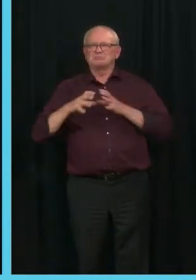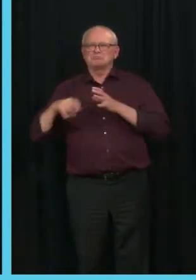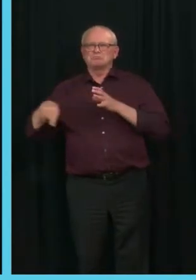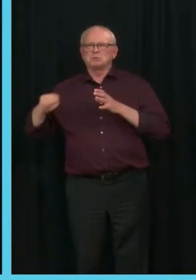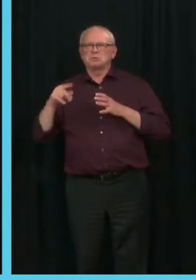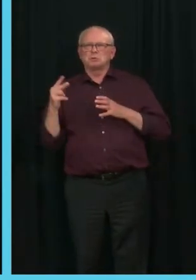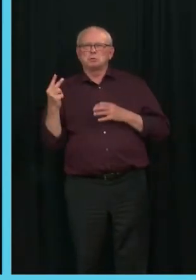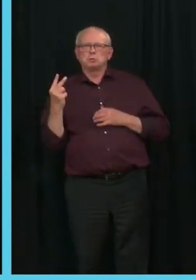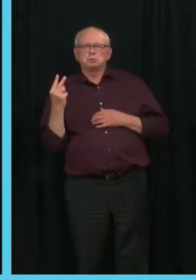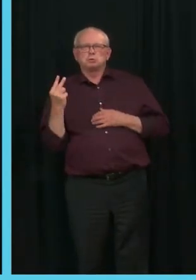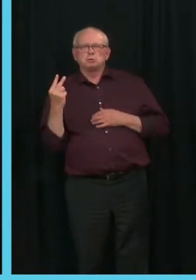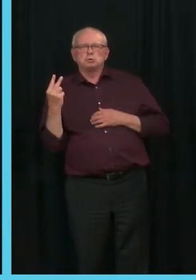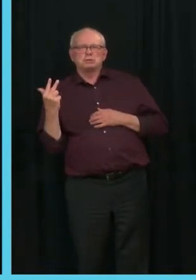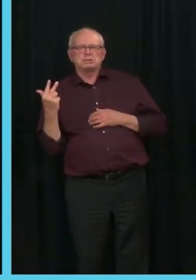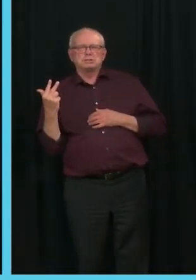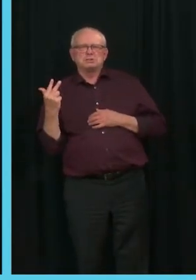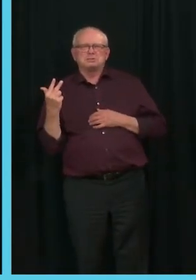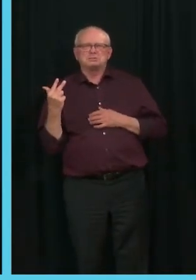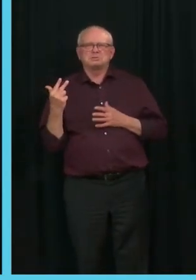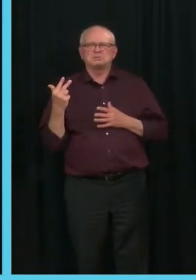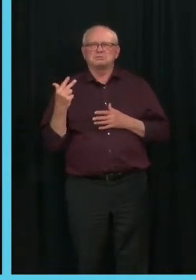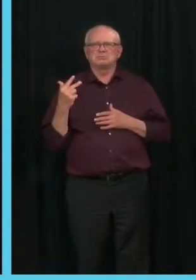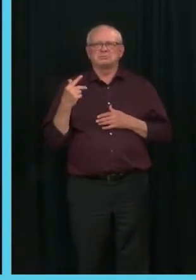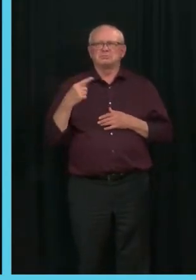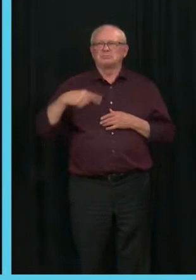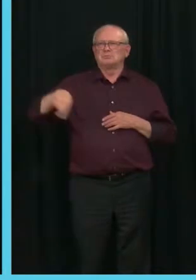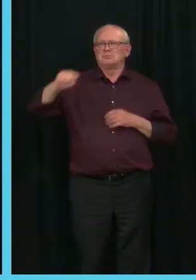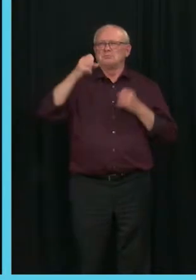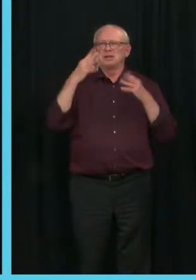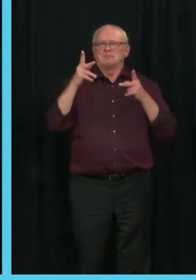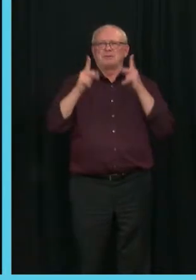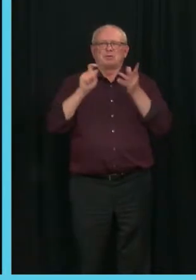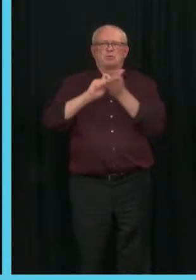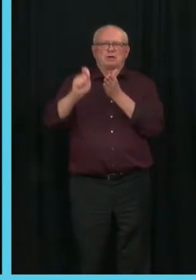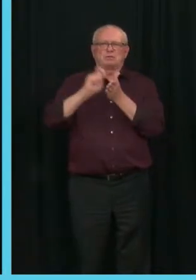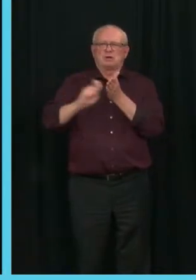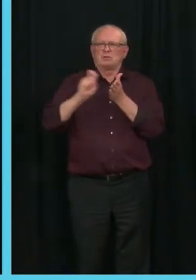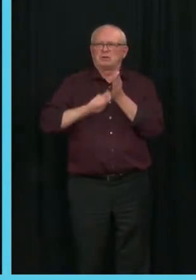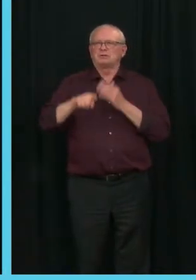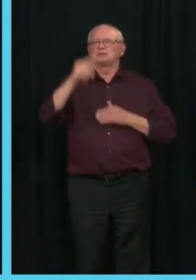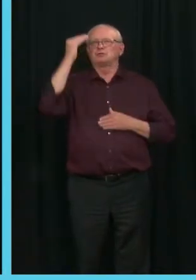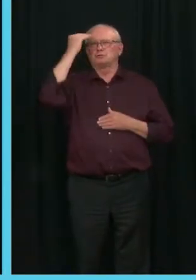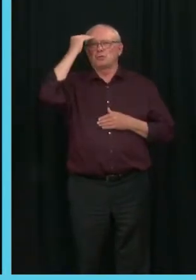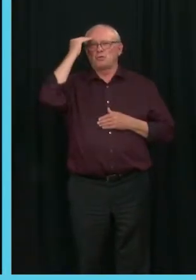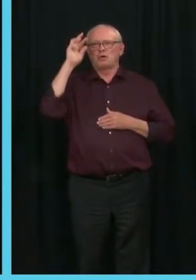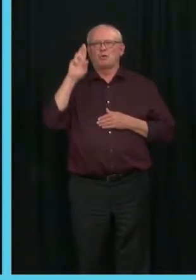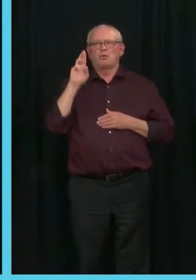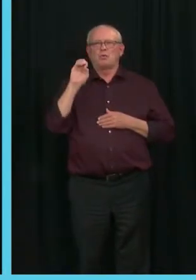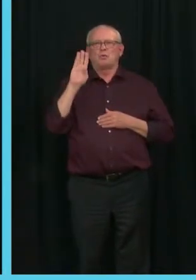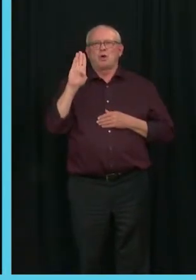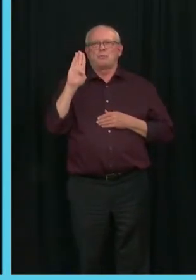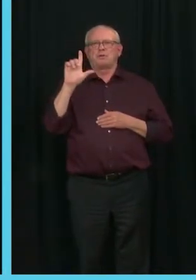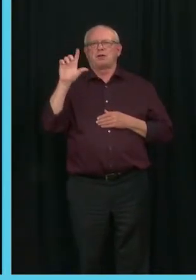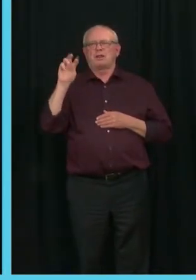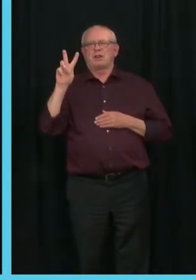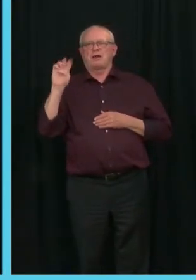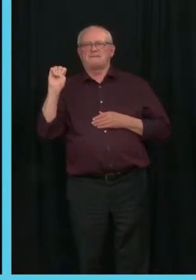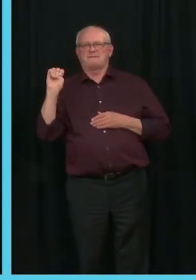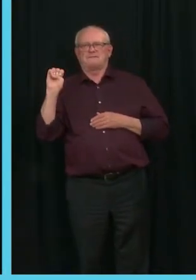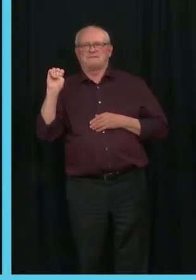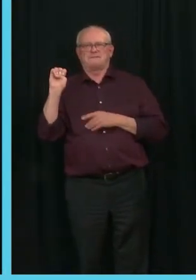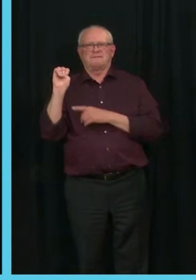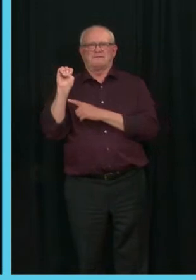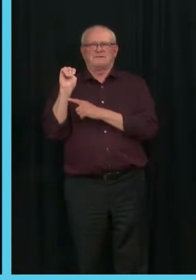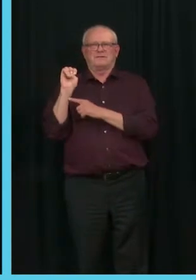columns about this stuff, like I know as you knew Rod Love very well back in the day, Rick, and he used to say that you guys are fight